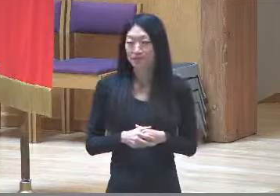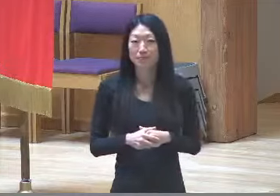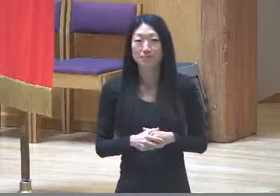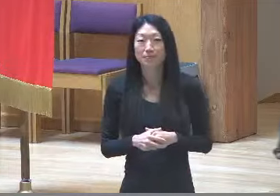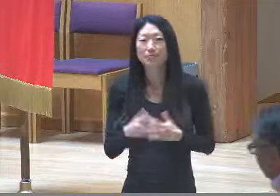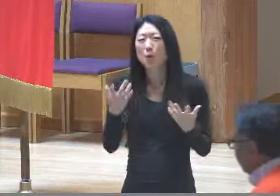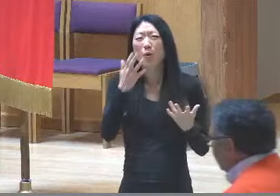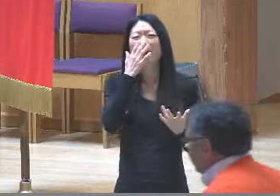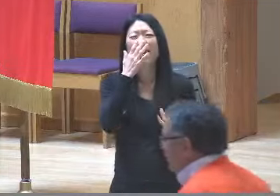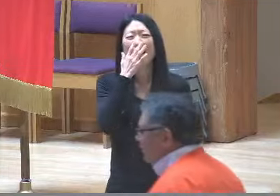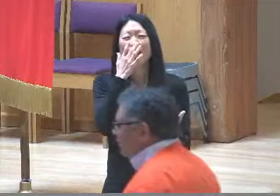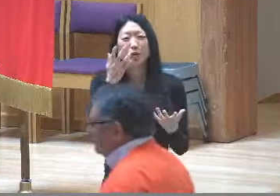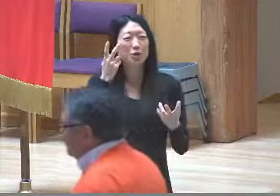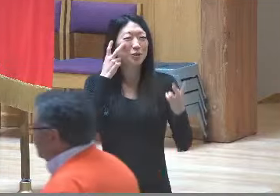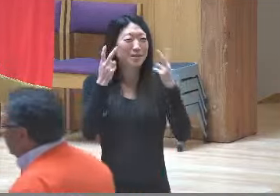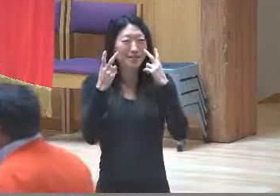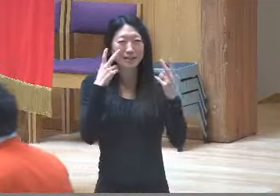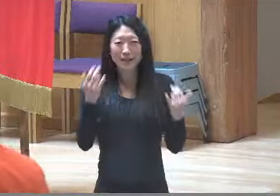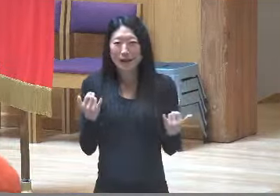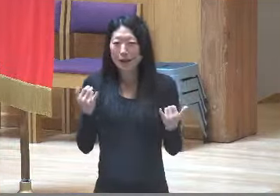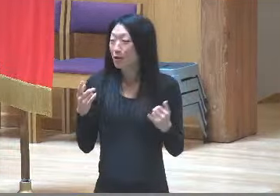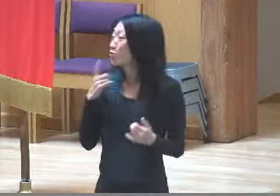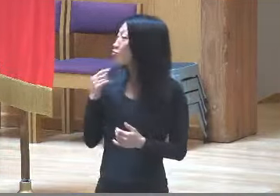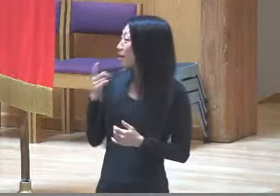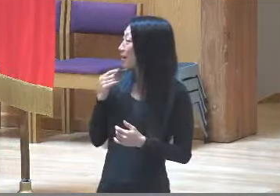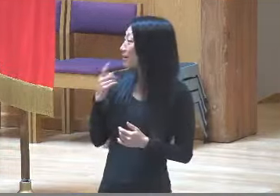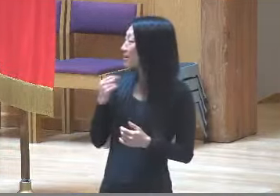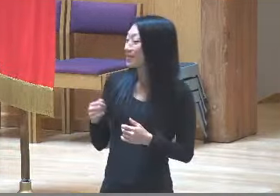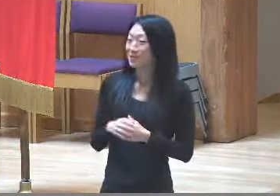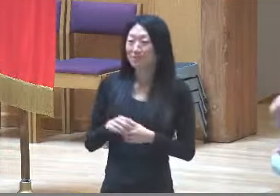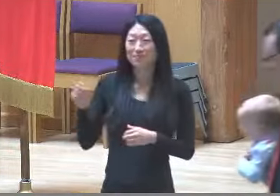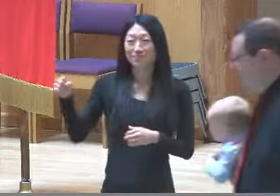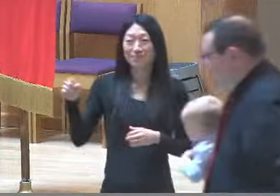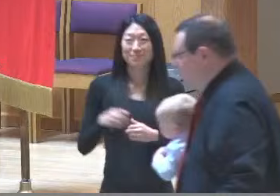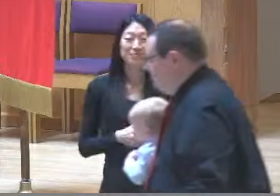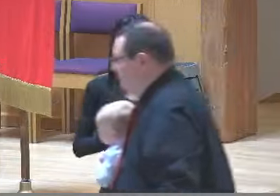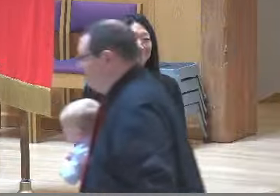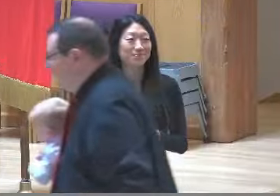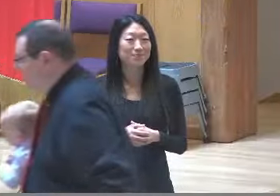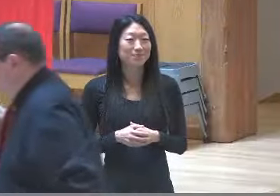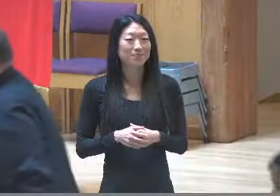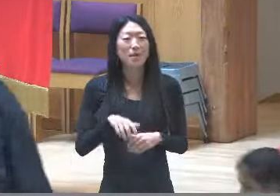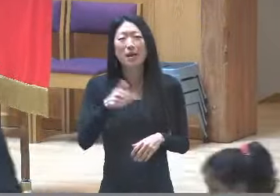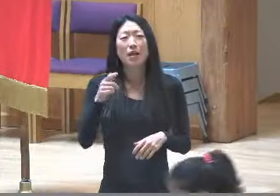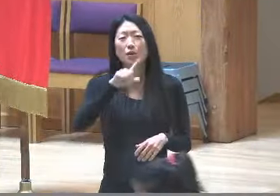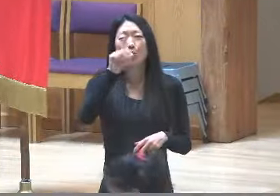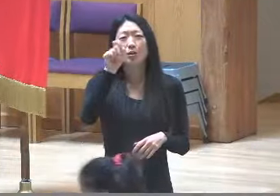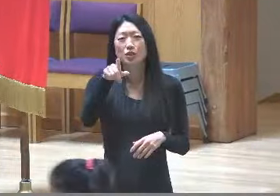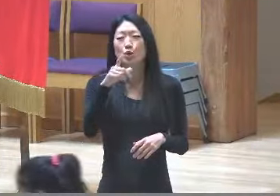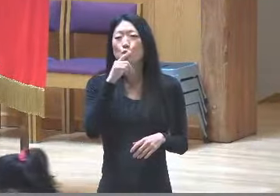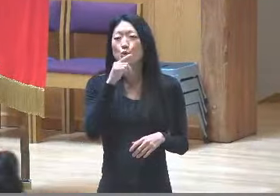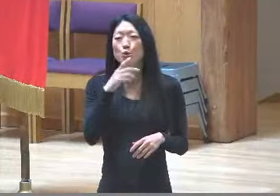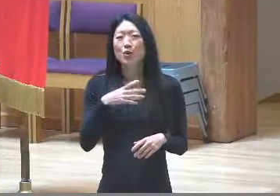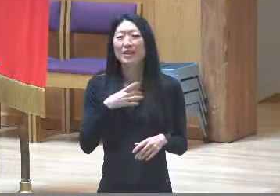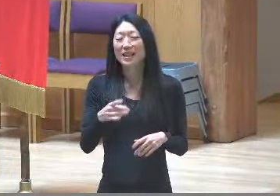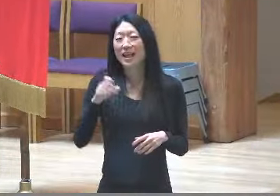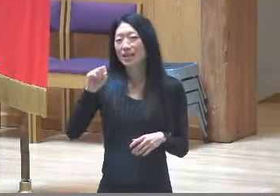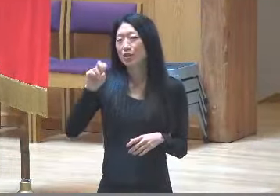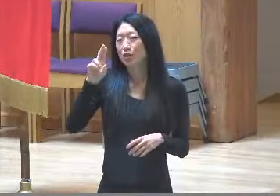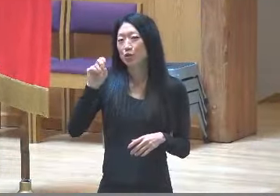What color are you seeing a lot of right now? Red, yes. So here's my other question. Who likes